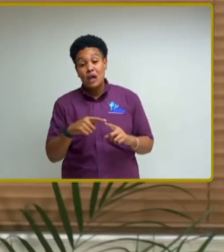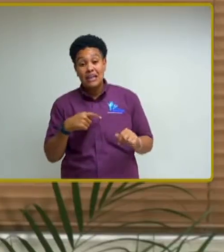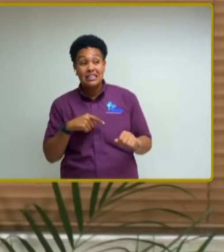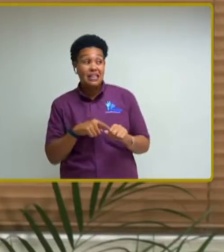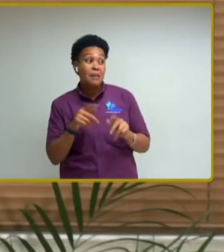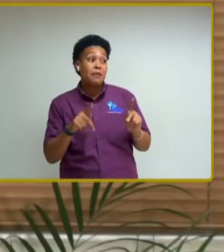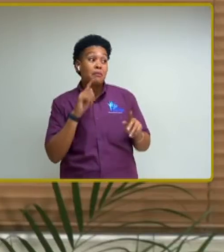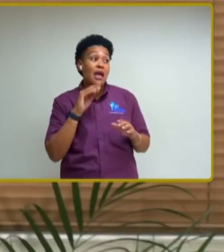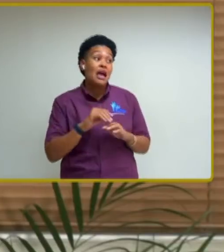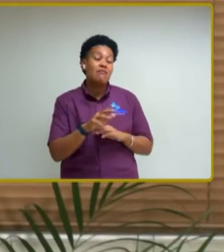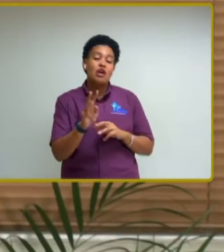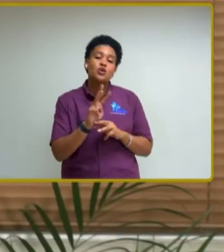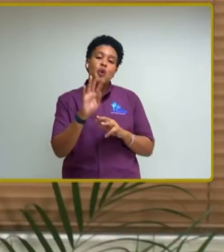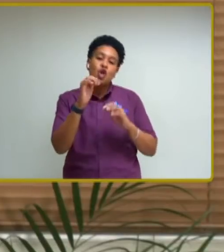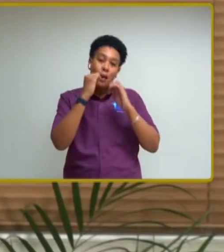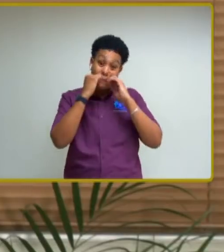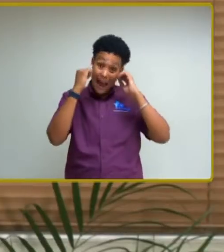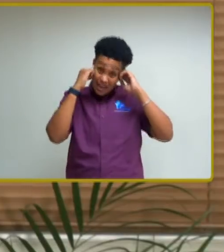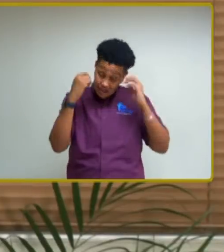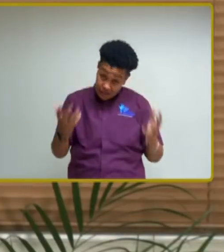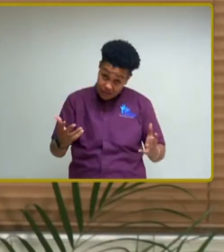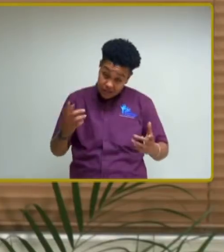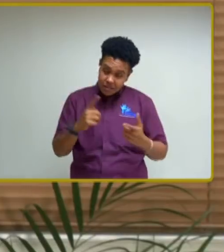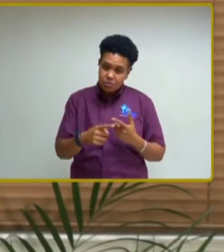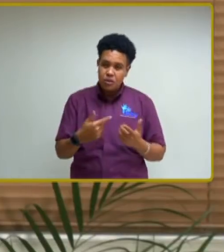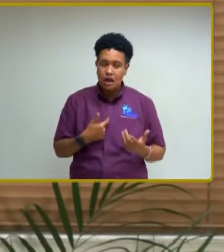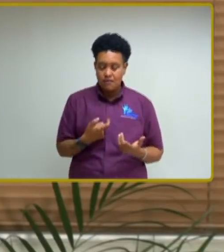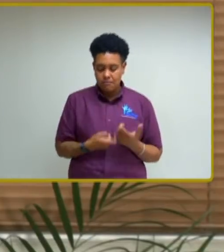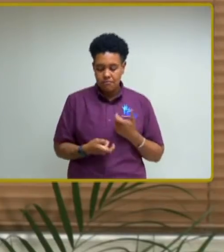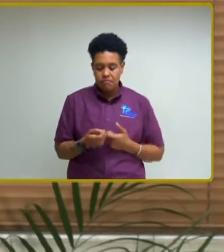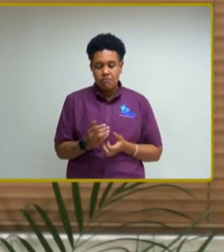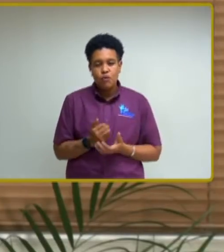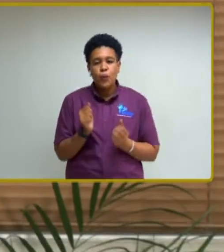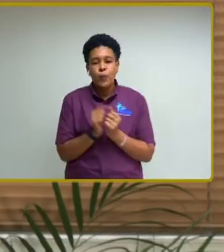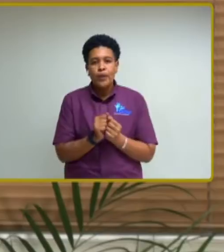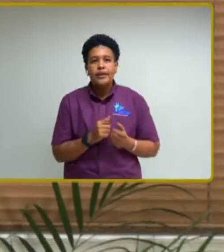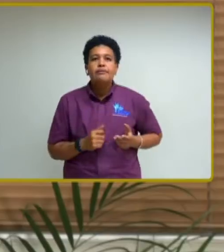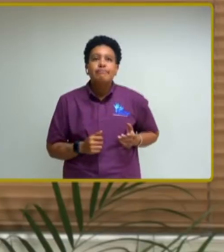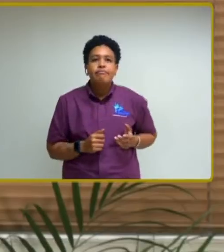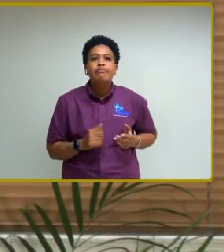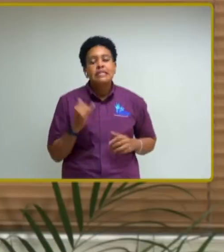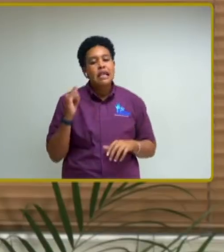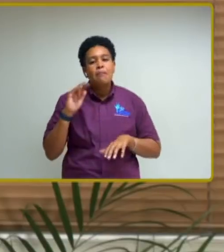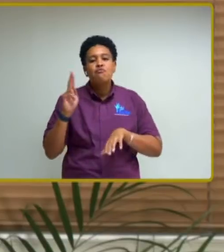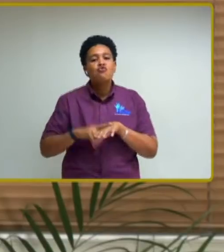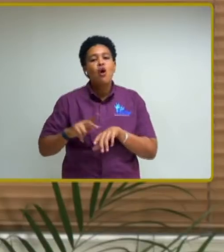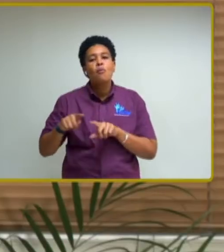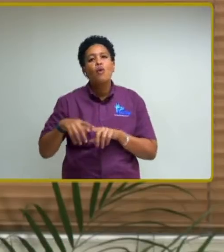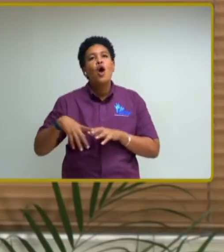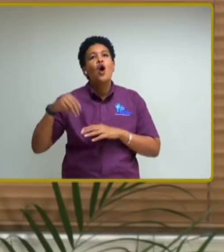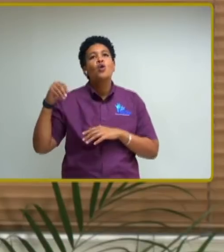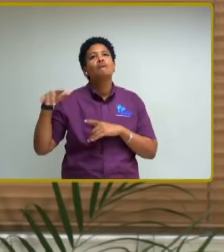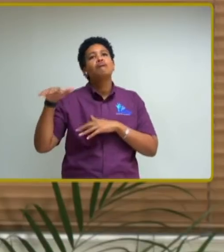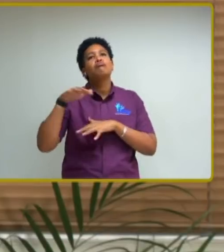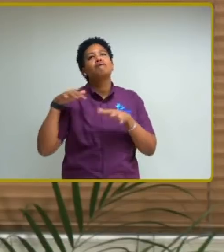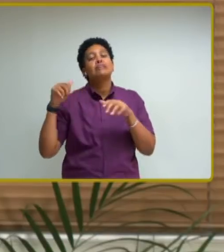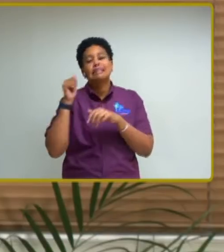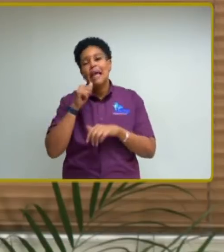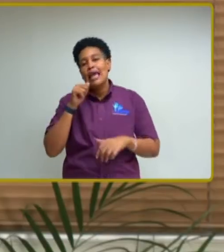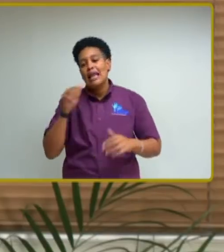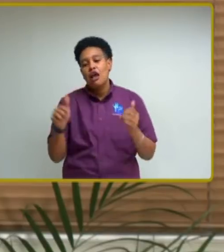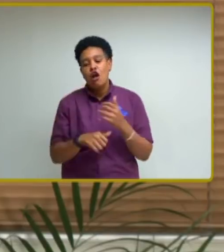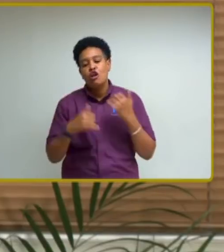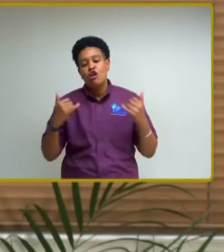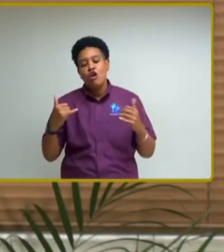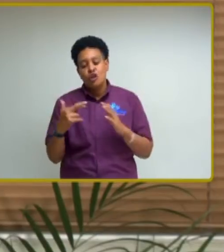are advised to wear their masks and have their sanitizer as they would when they go about their regular affairs under the